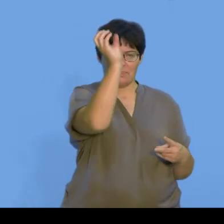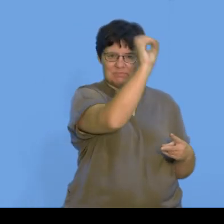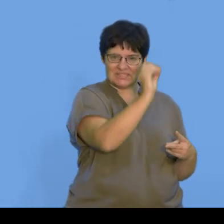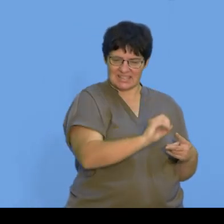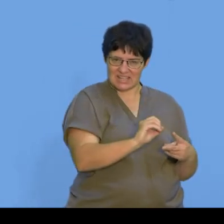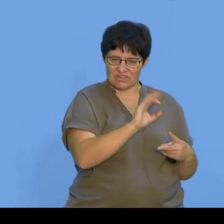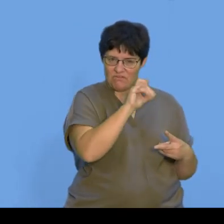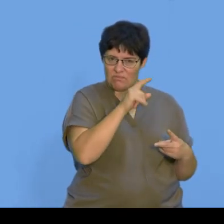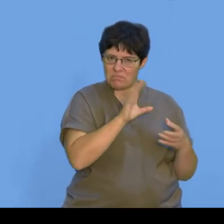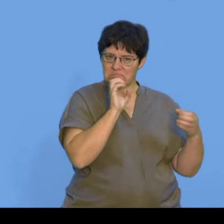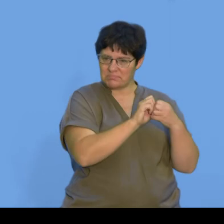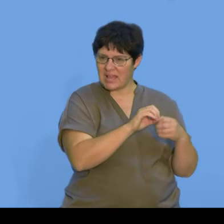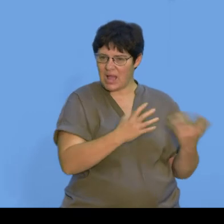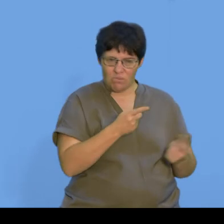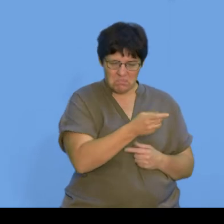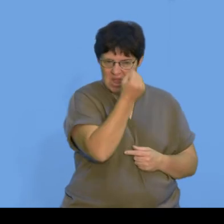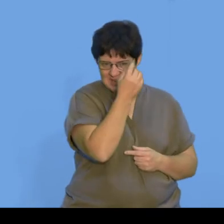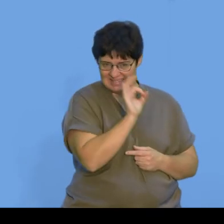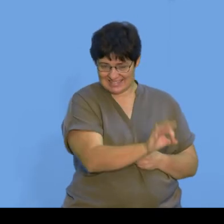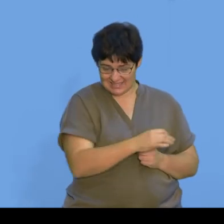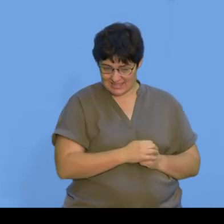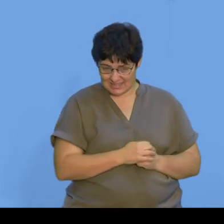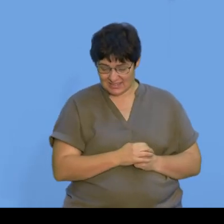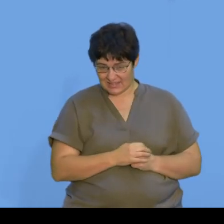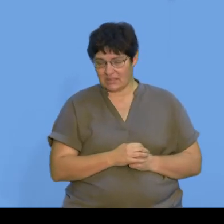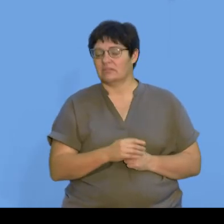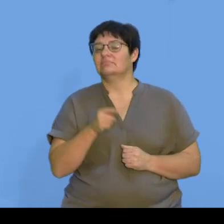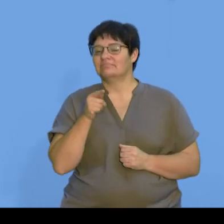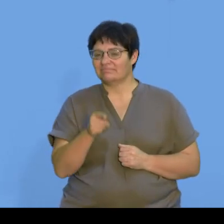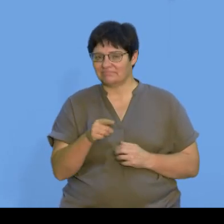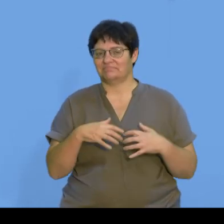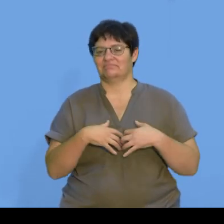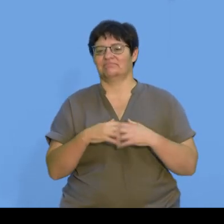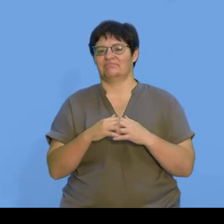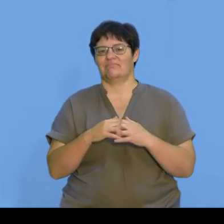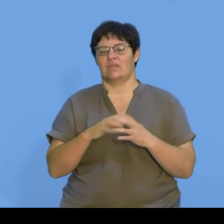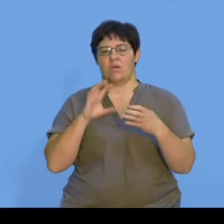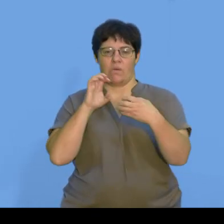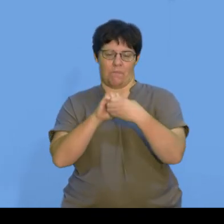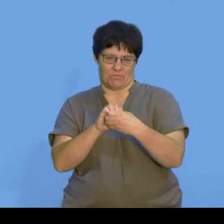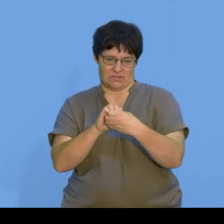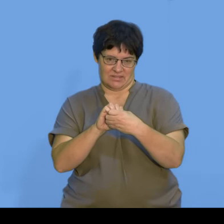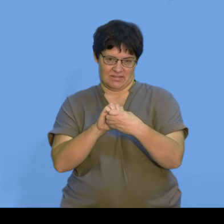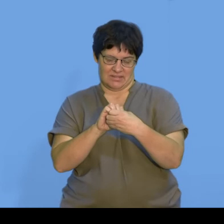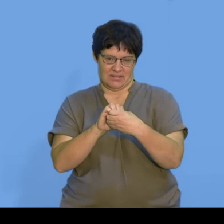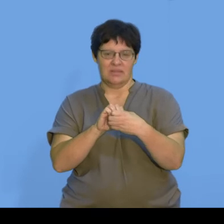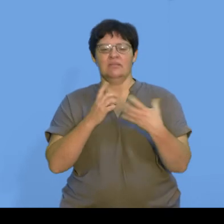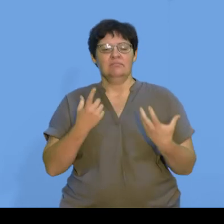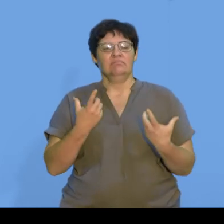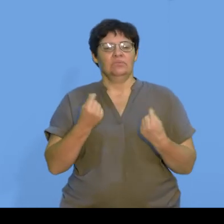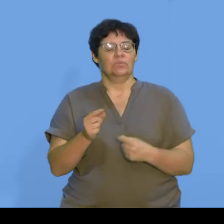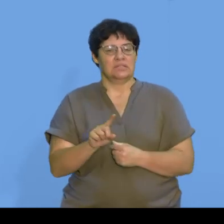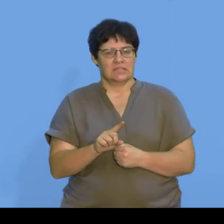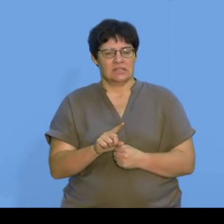understand percentage composition in terms of elements making up, a compound, and this is has to do